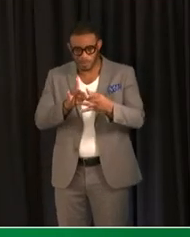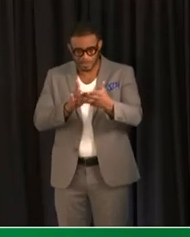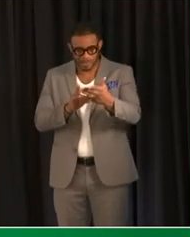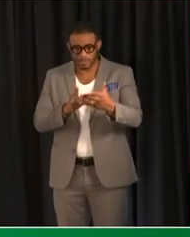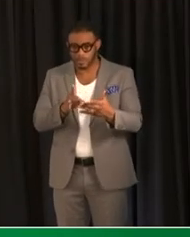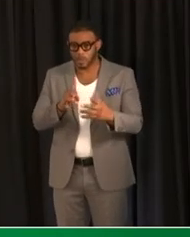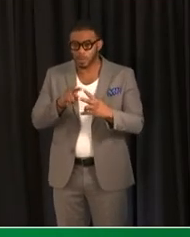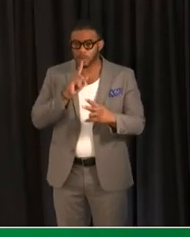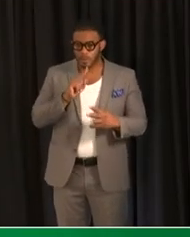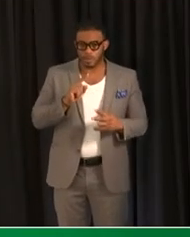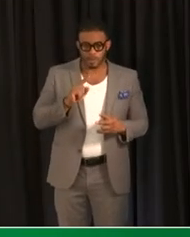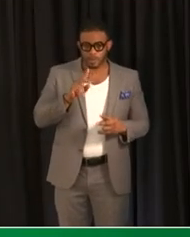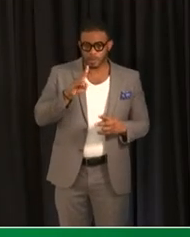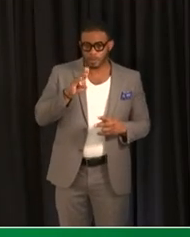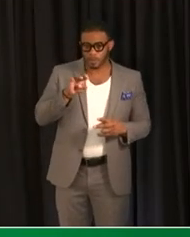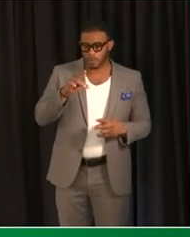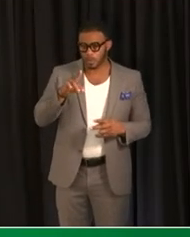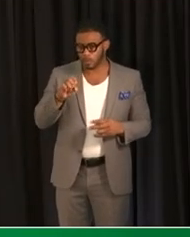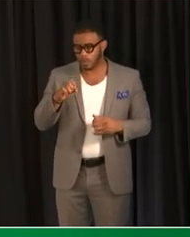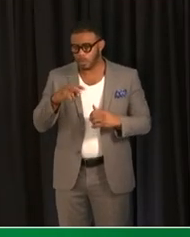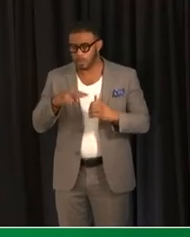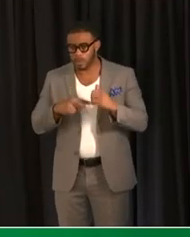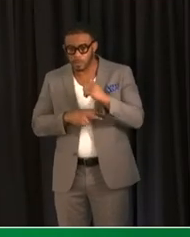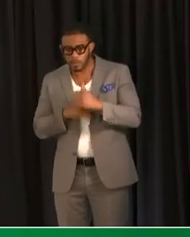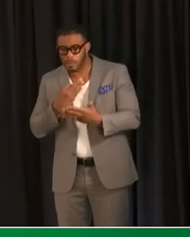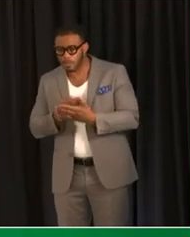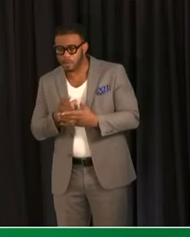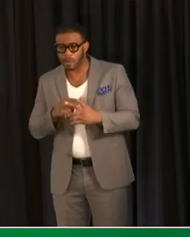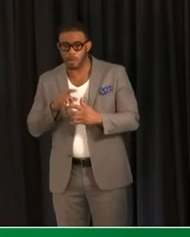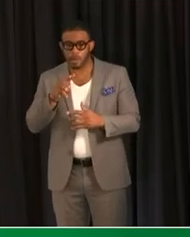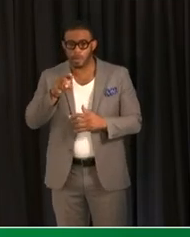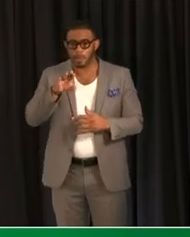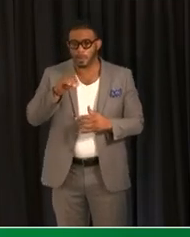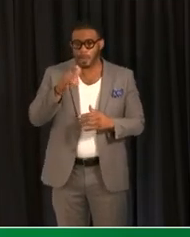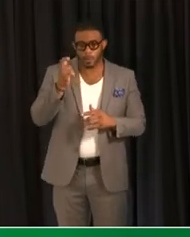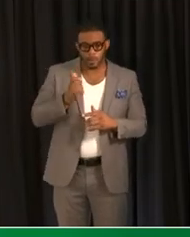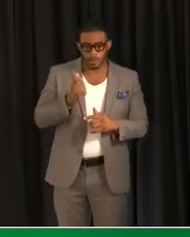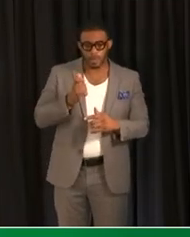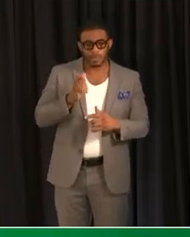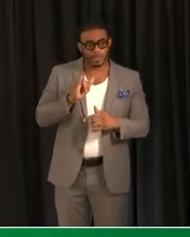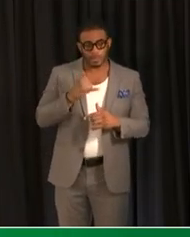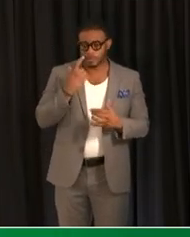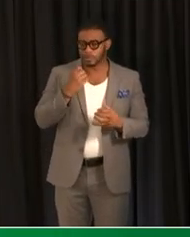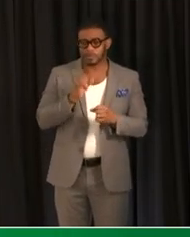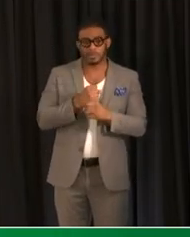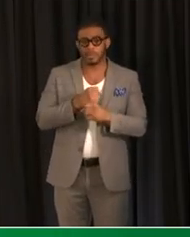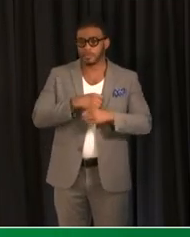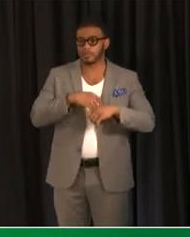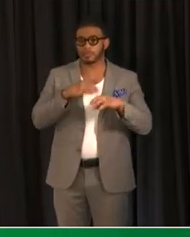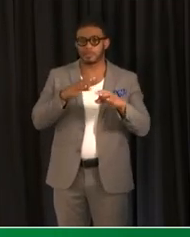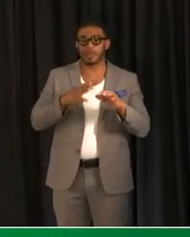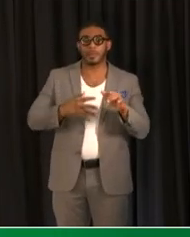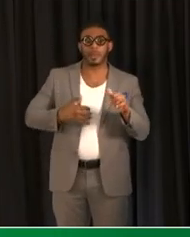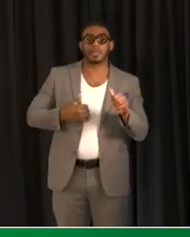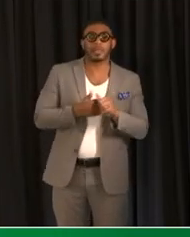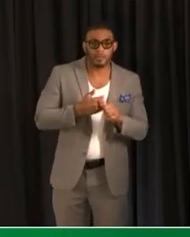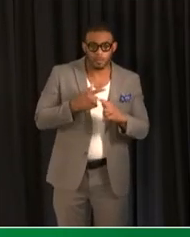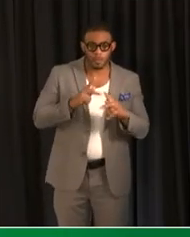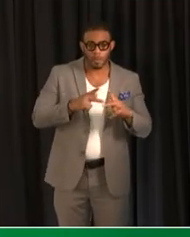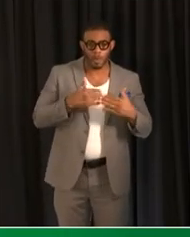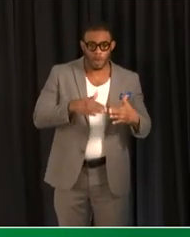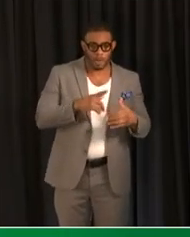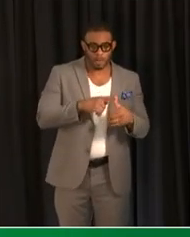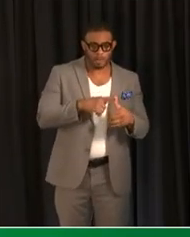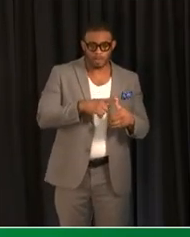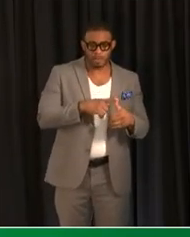that you mentioned, whether it be the Bridge Fund or the micro grants, in order that we get direct assistance. But that just makes up for what